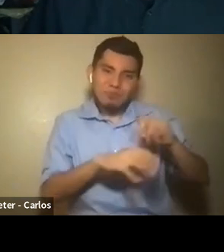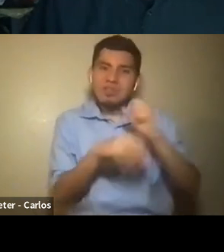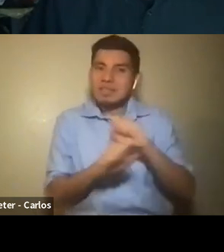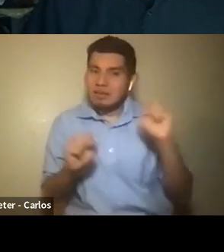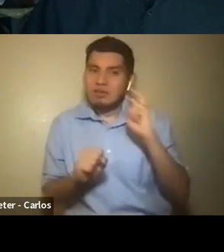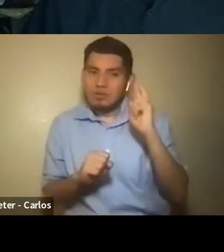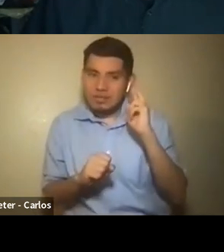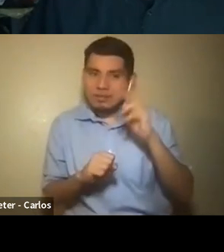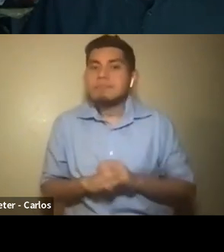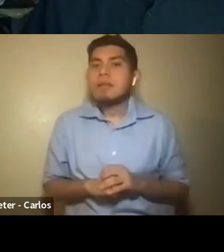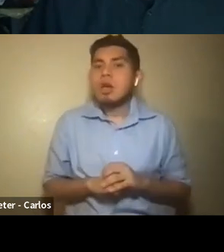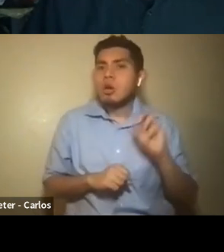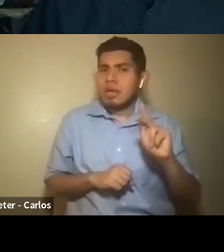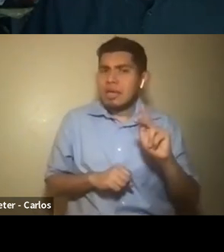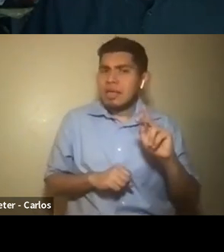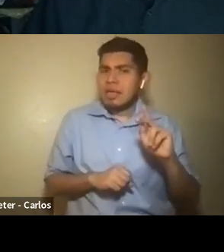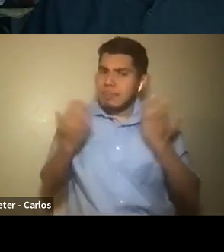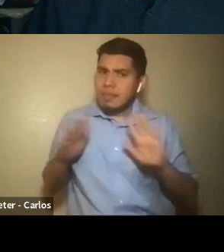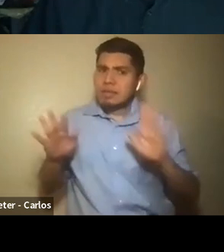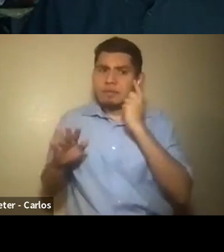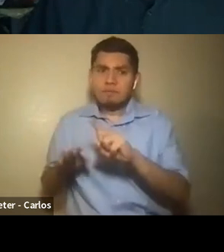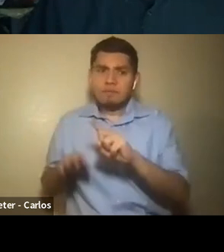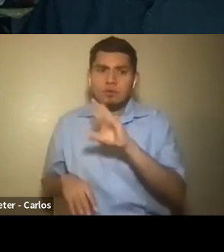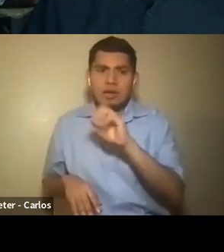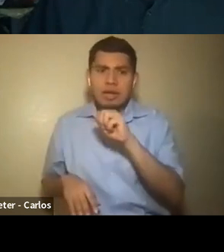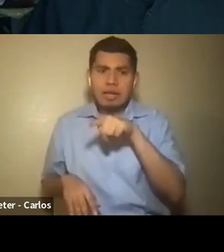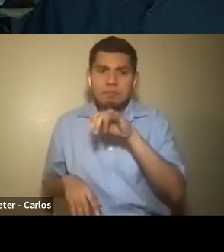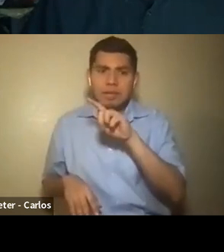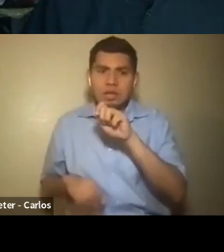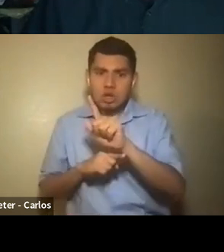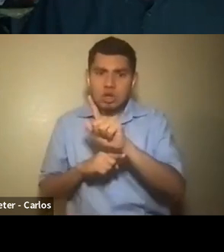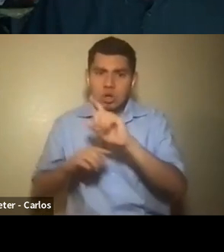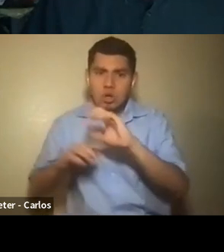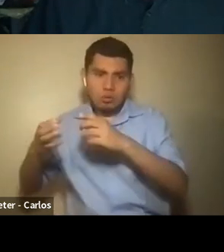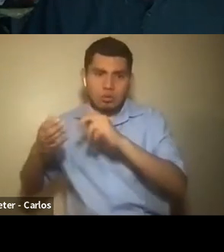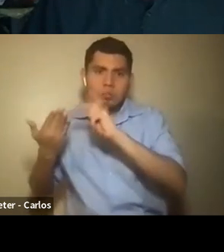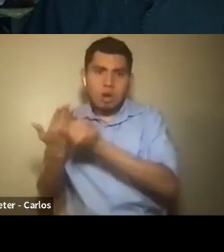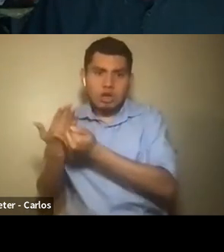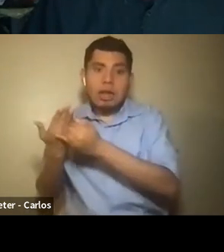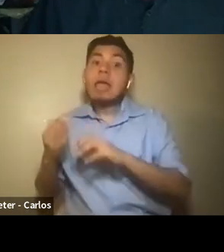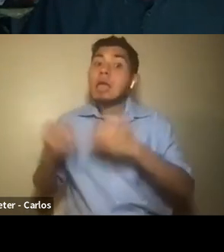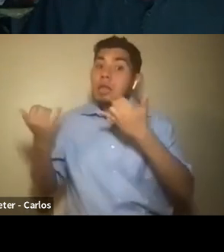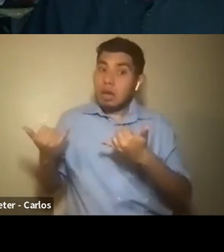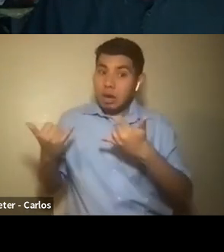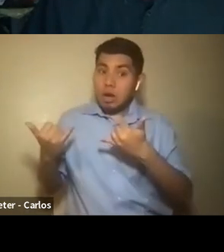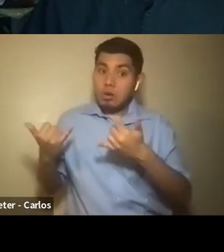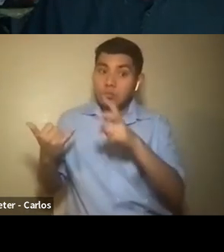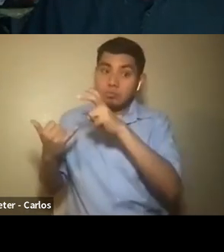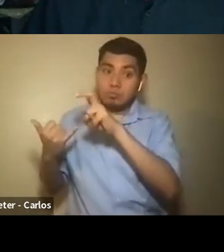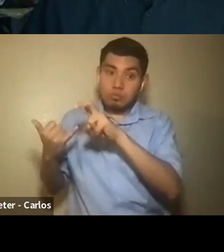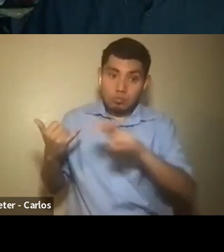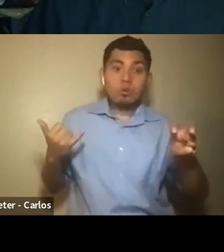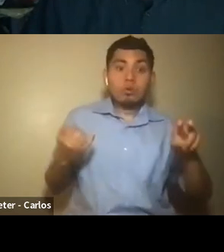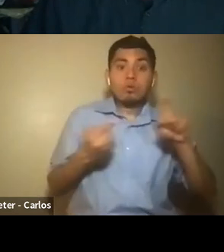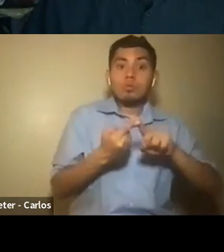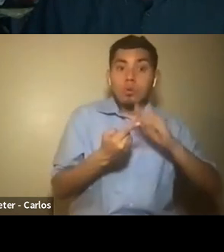That completes the capital portion of our proposed CDBG projects. Moving from there, we have our